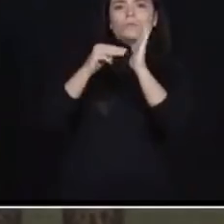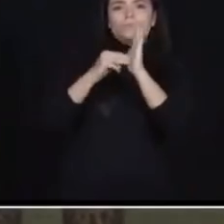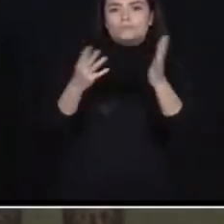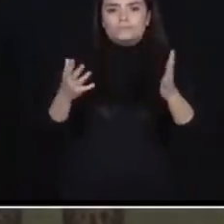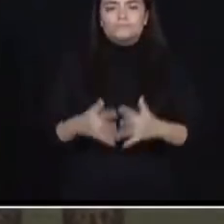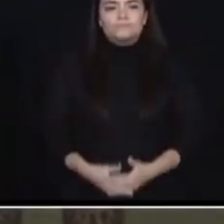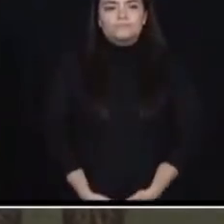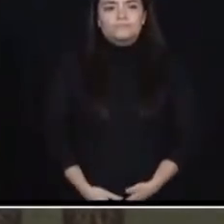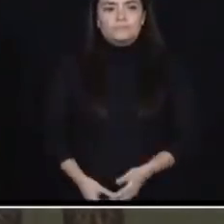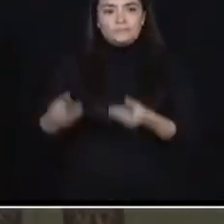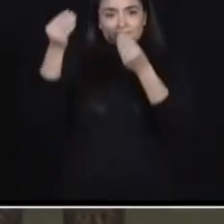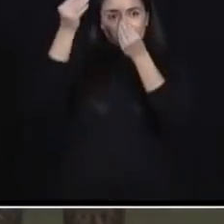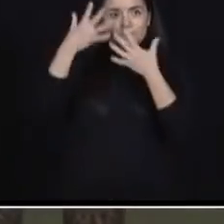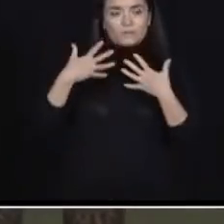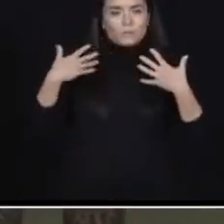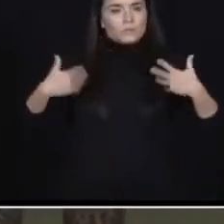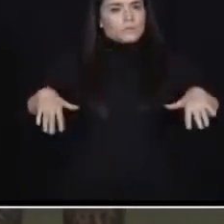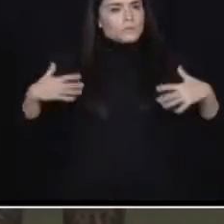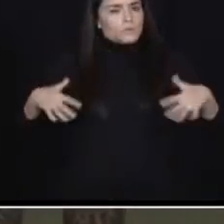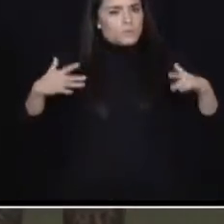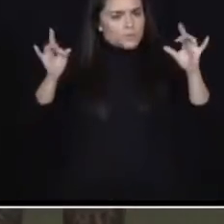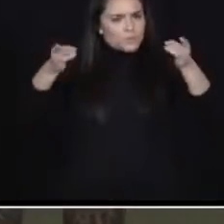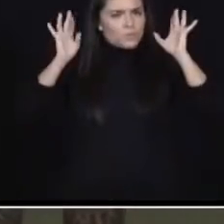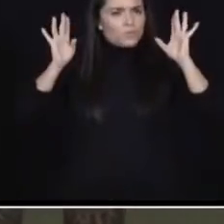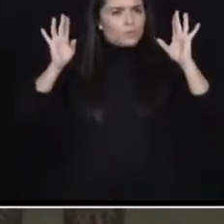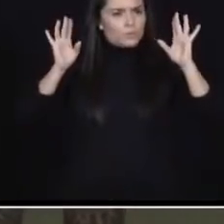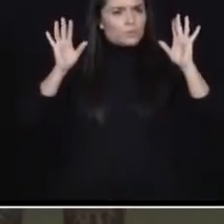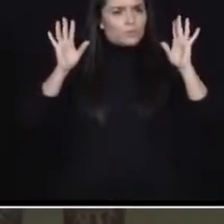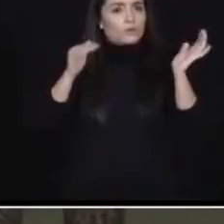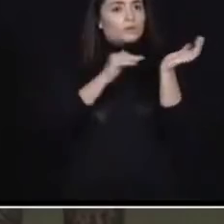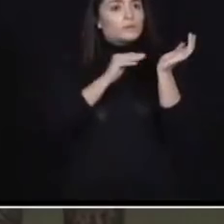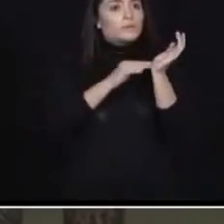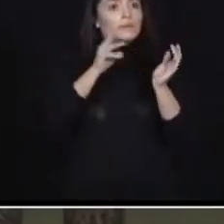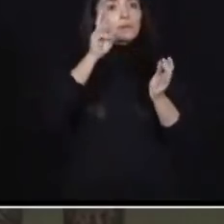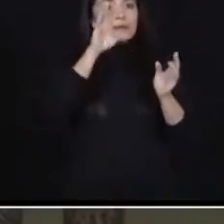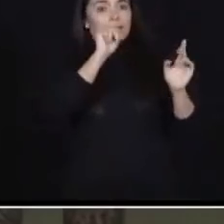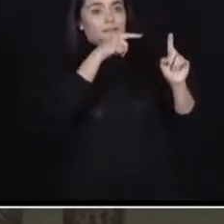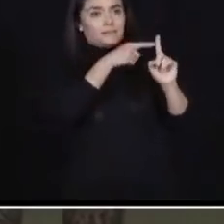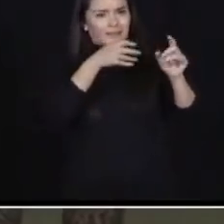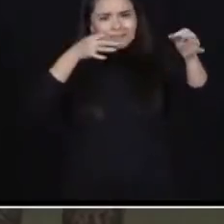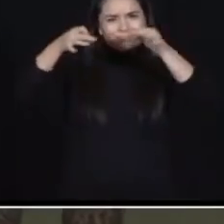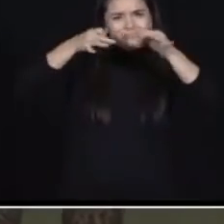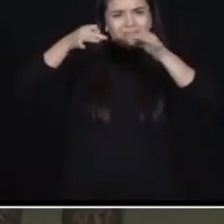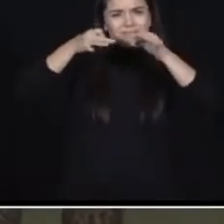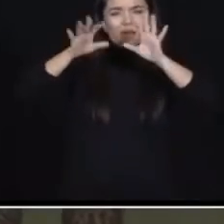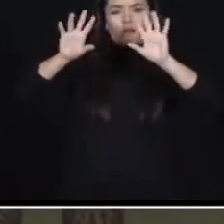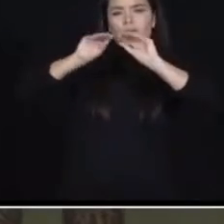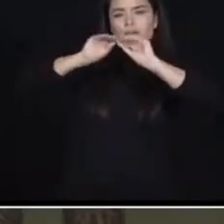was alarming. And Dr. Brown could not have been more clear. If we don't take